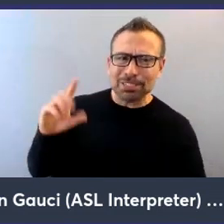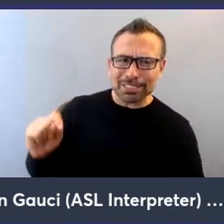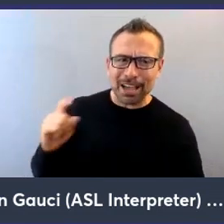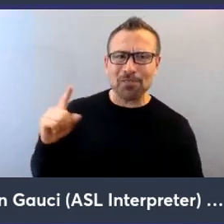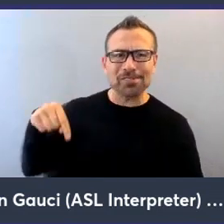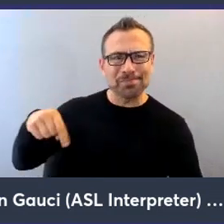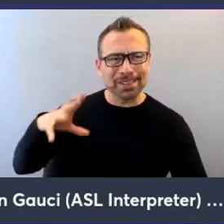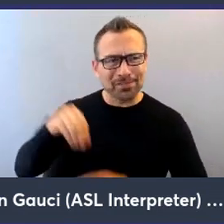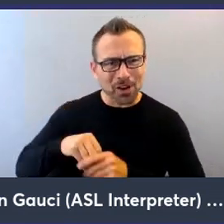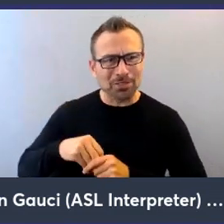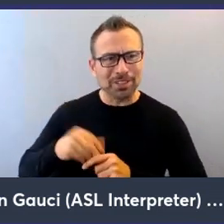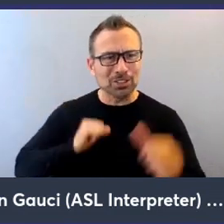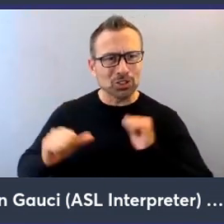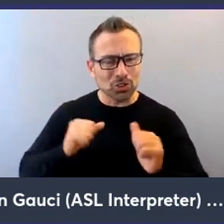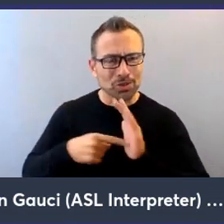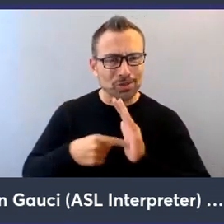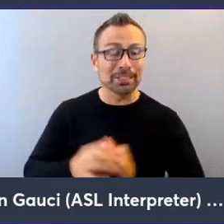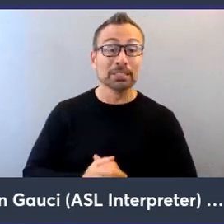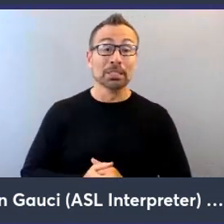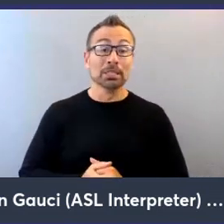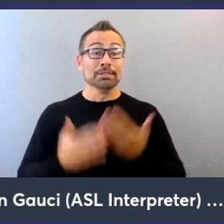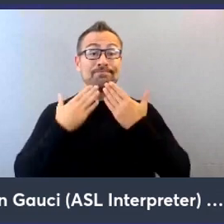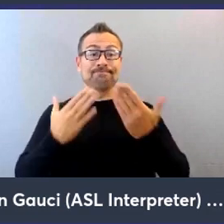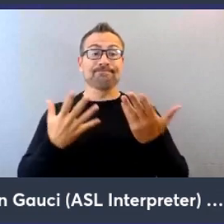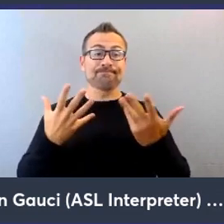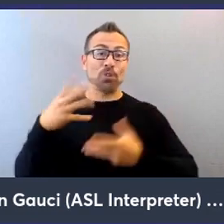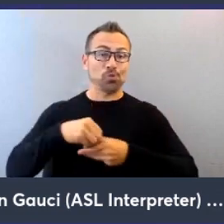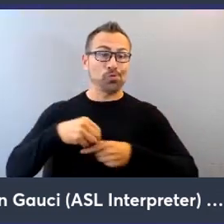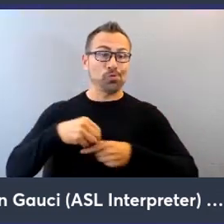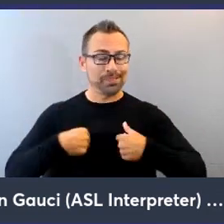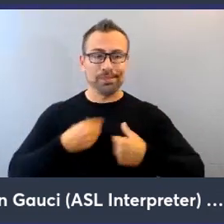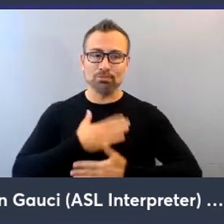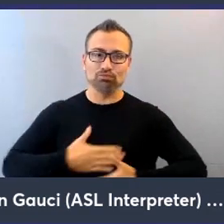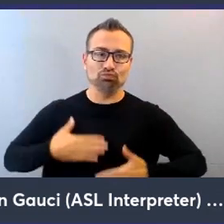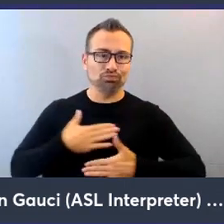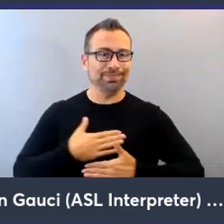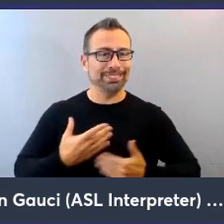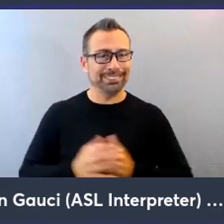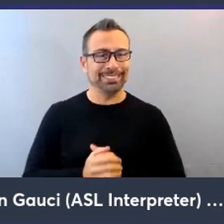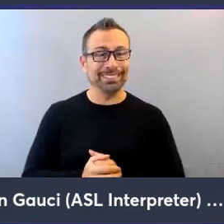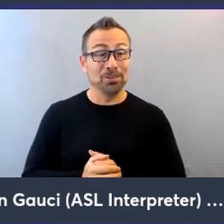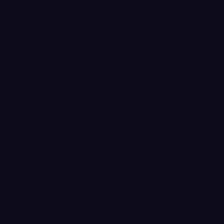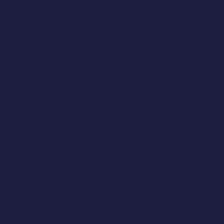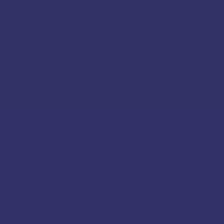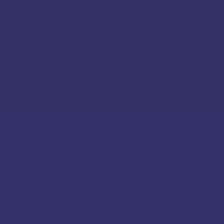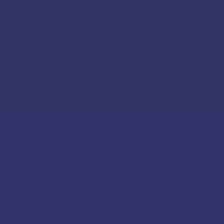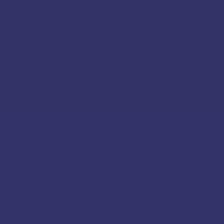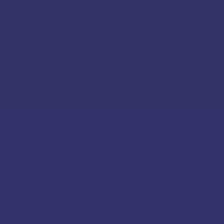great. Thank you so much for having me. It was a pleasure. All right. Yeah. Well,